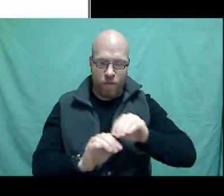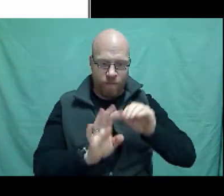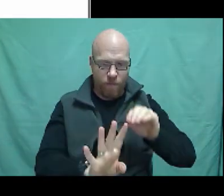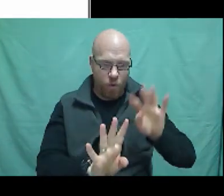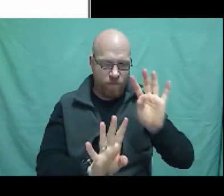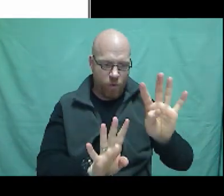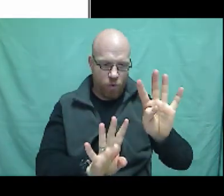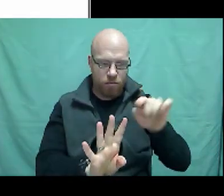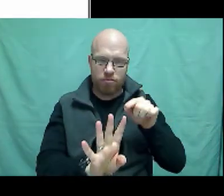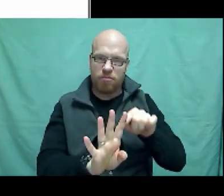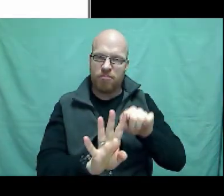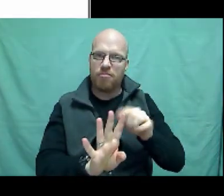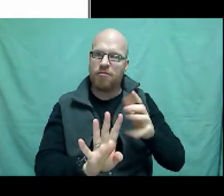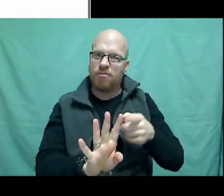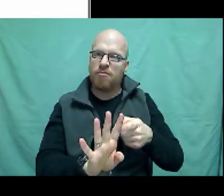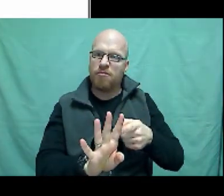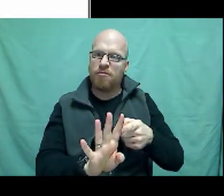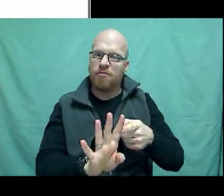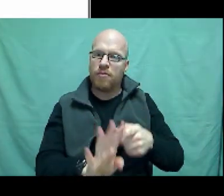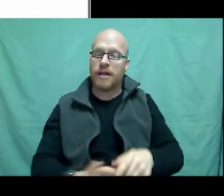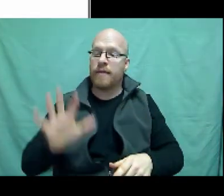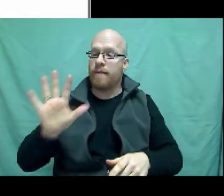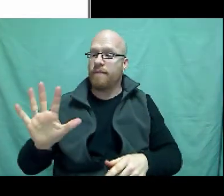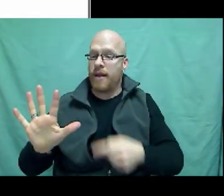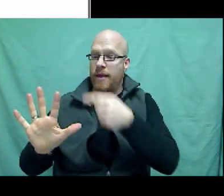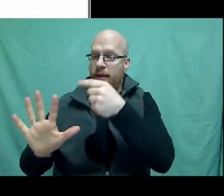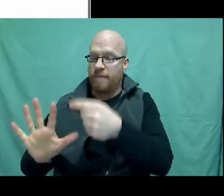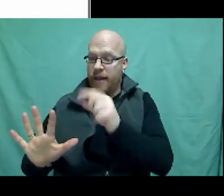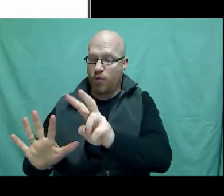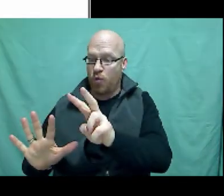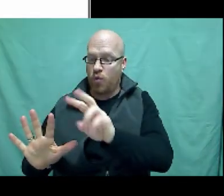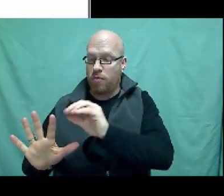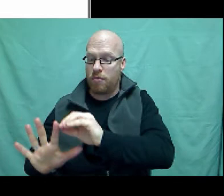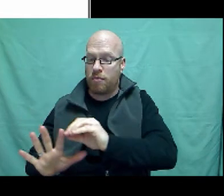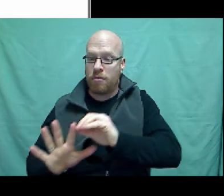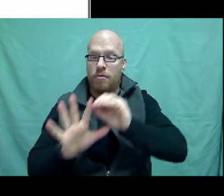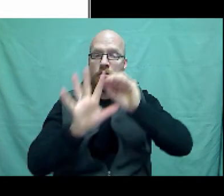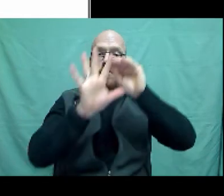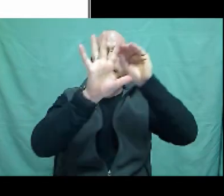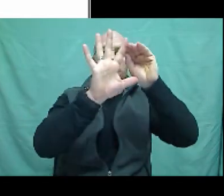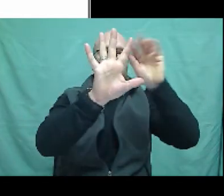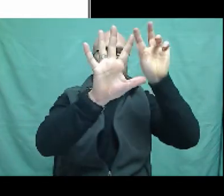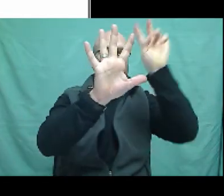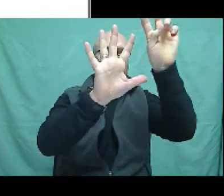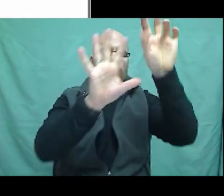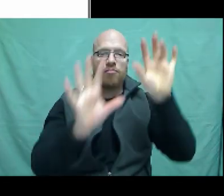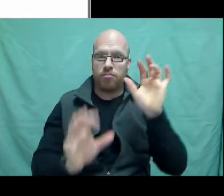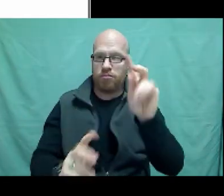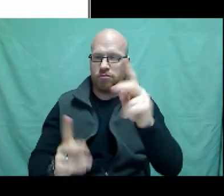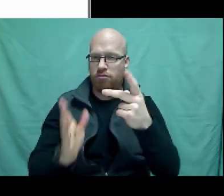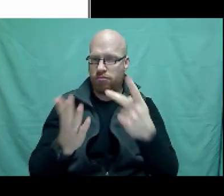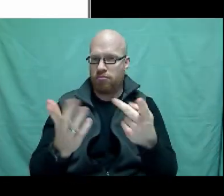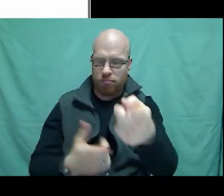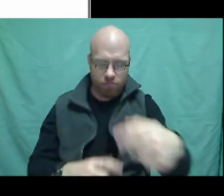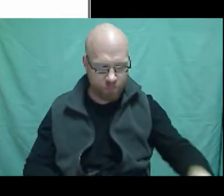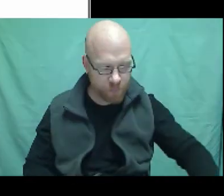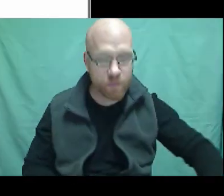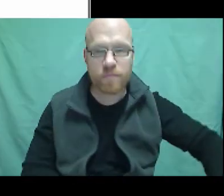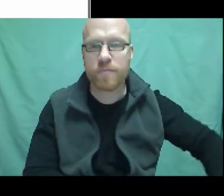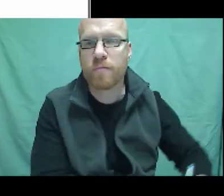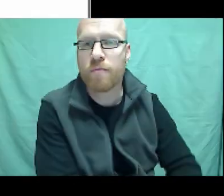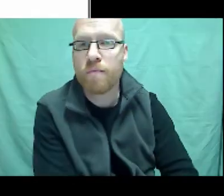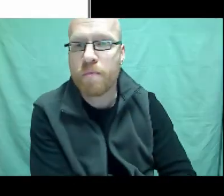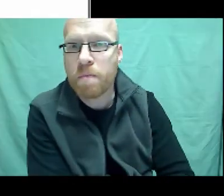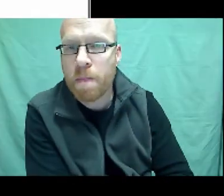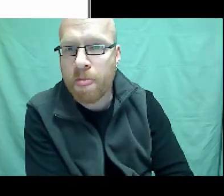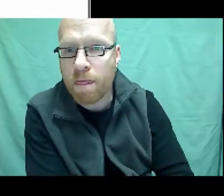match, so we have to move these numbers individually. So 4 to the negative 4 moves to the denominator and is 4 to the